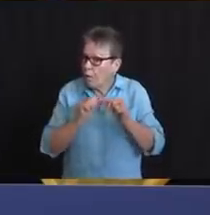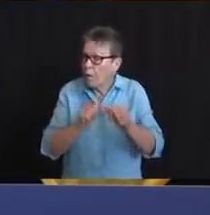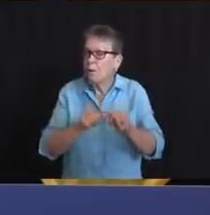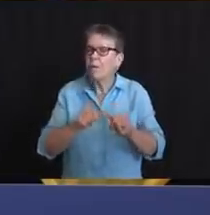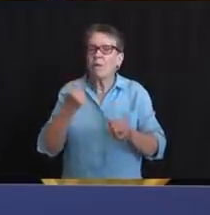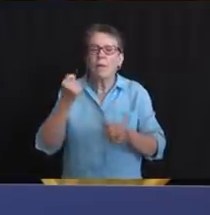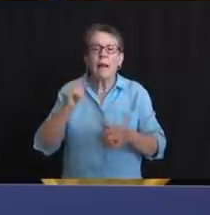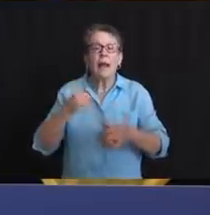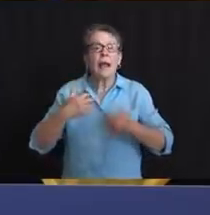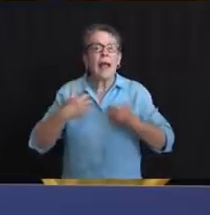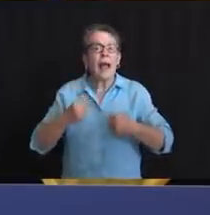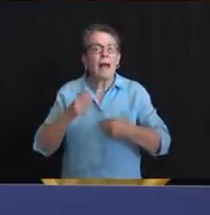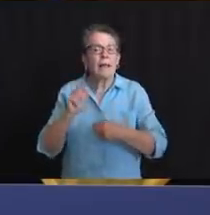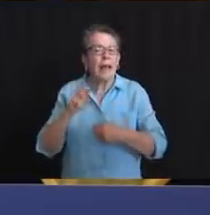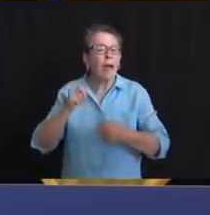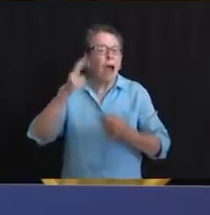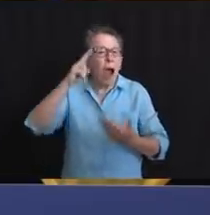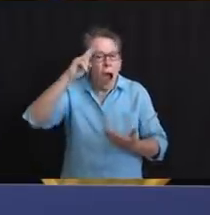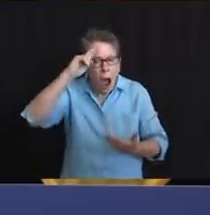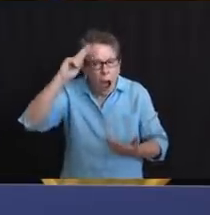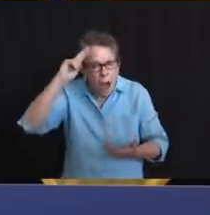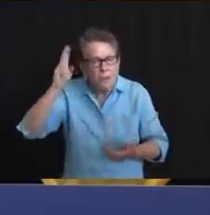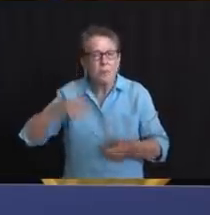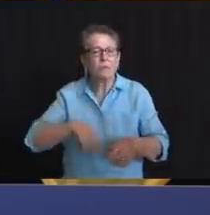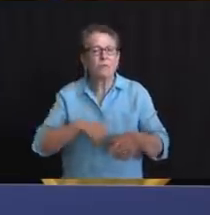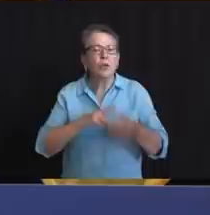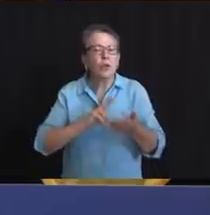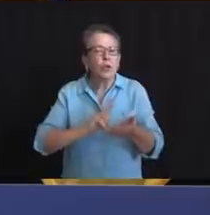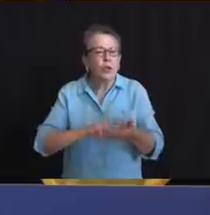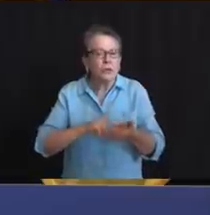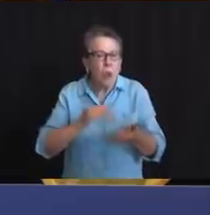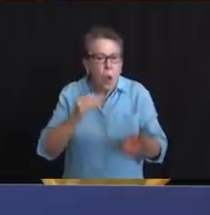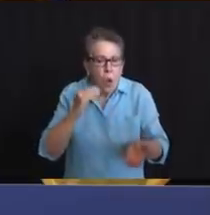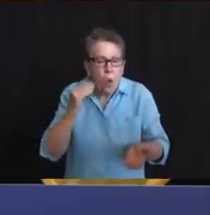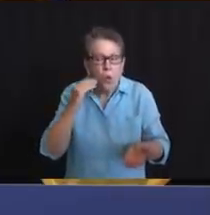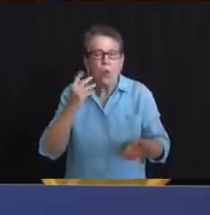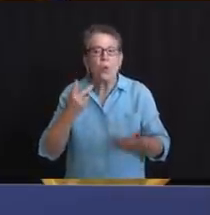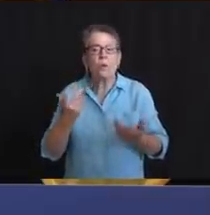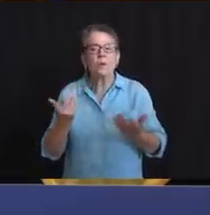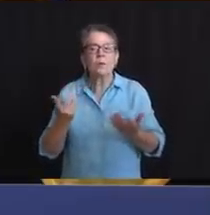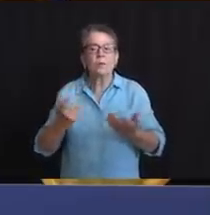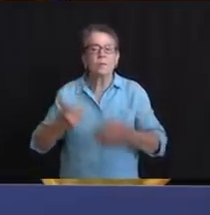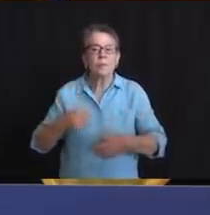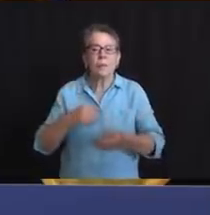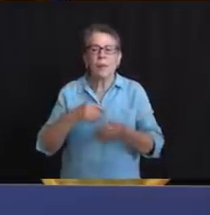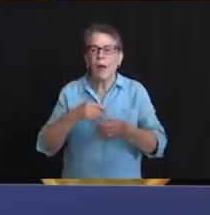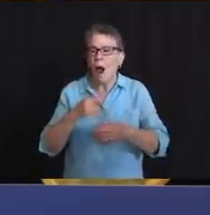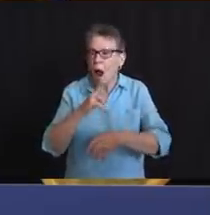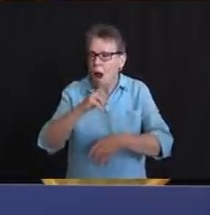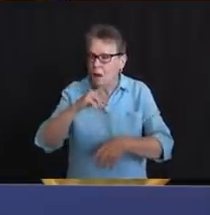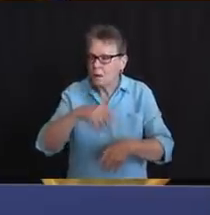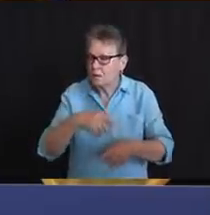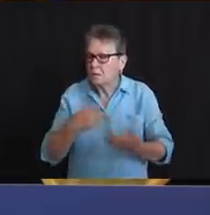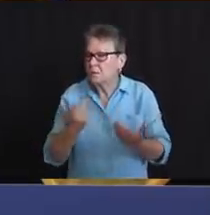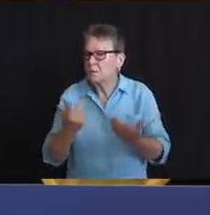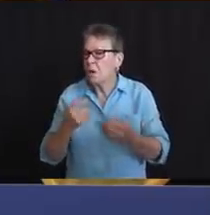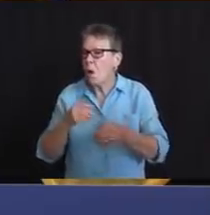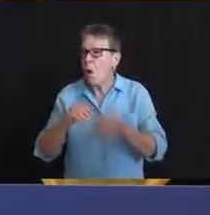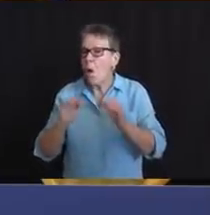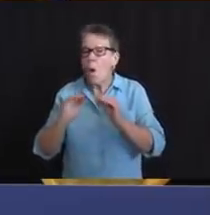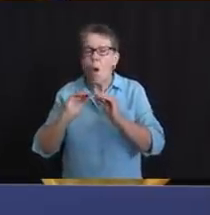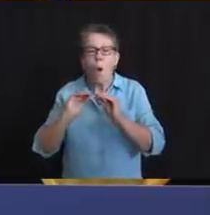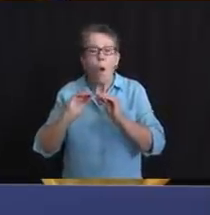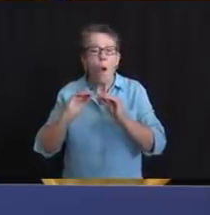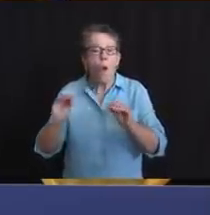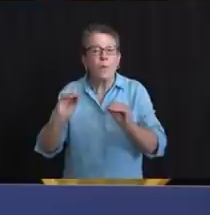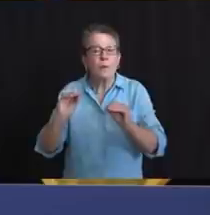such as long-term care, correctional facilities, homeless shelters, places of public transportation, as well as areas